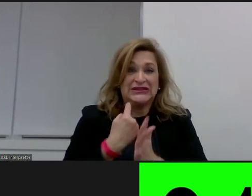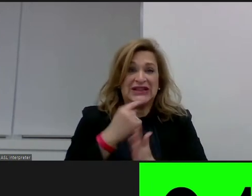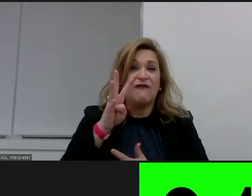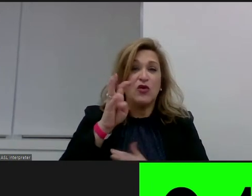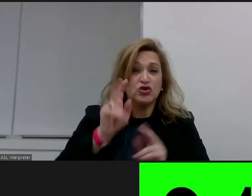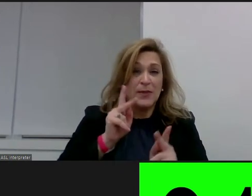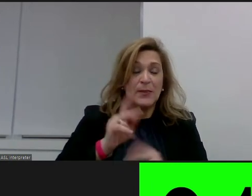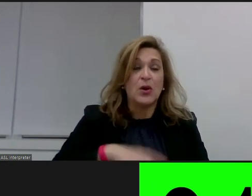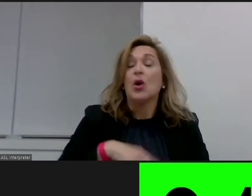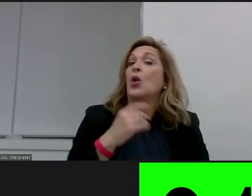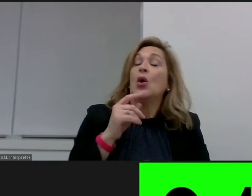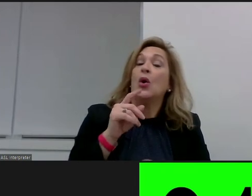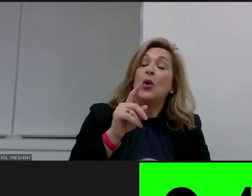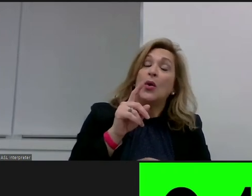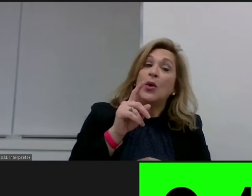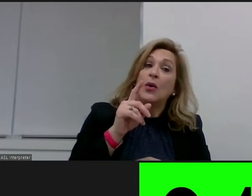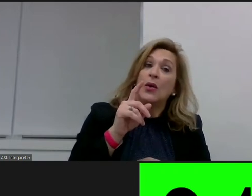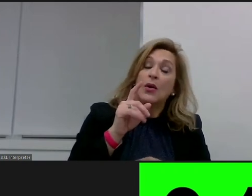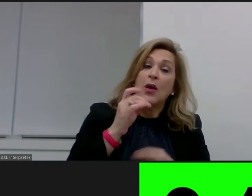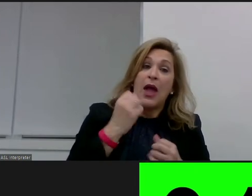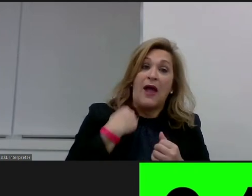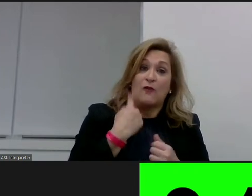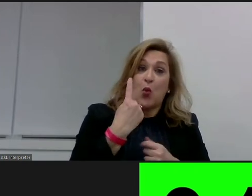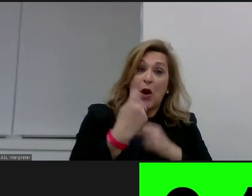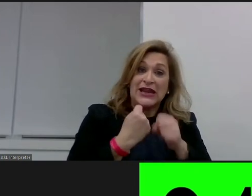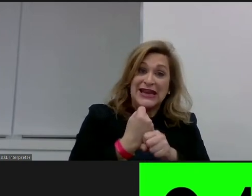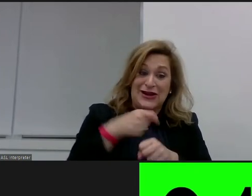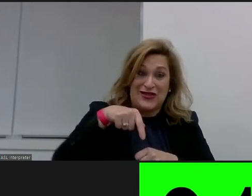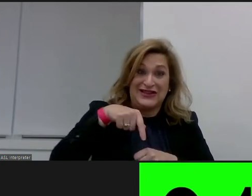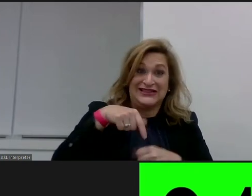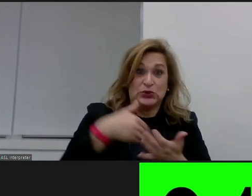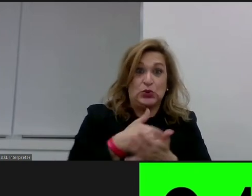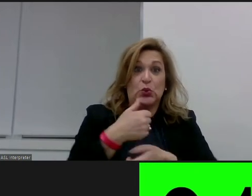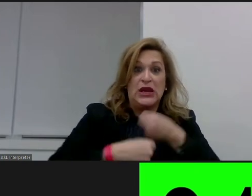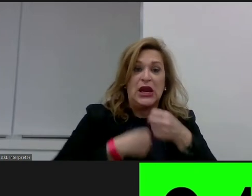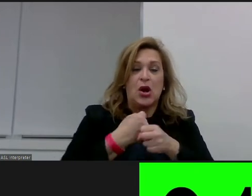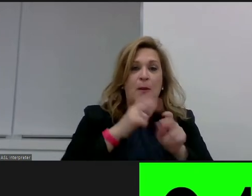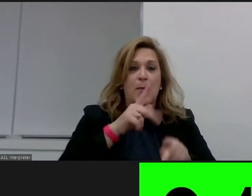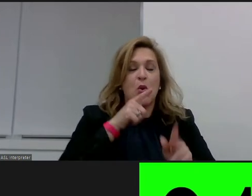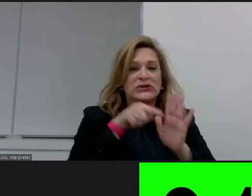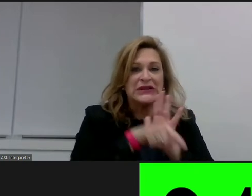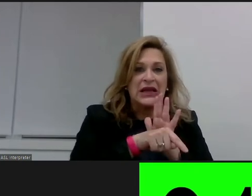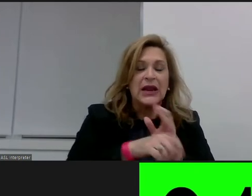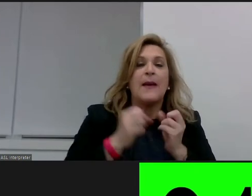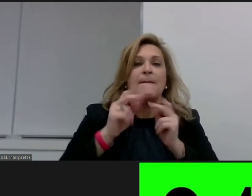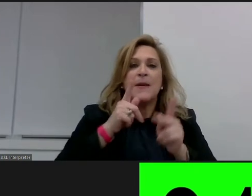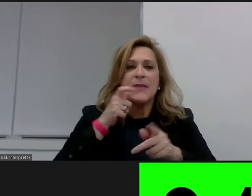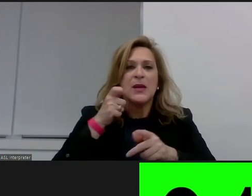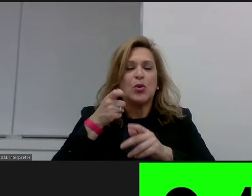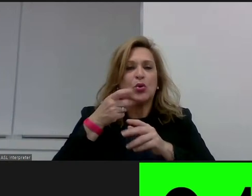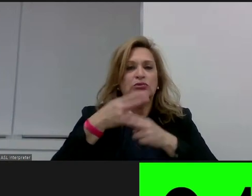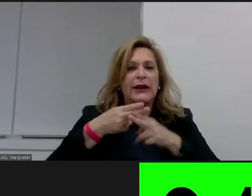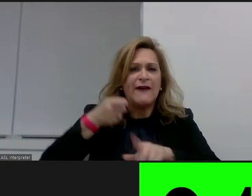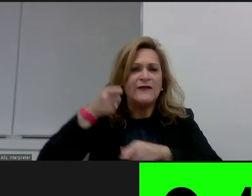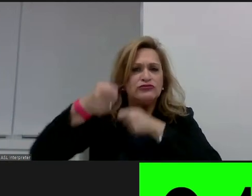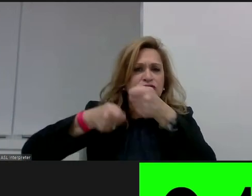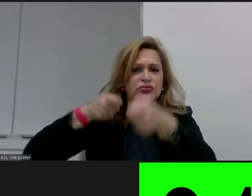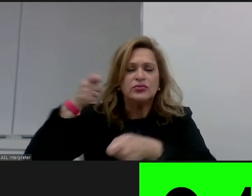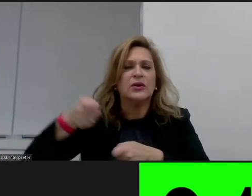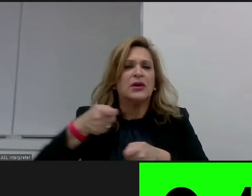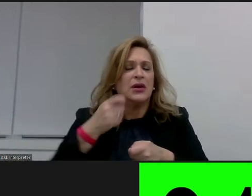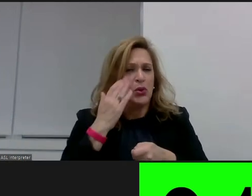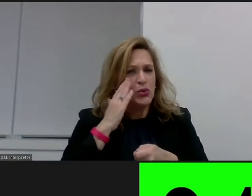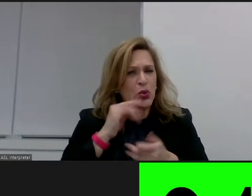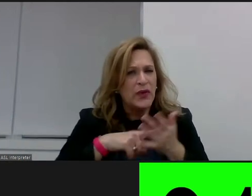killed, and we've had countless number of slashings. I go to all these incidents at Passengers United. That's what we do. And you know how